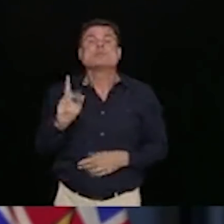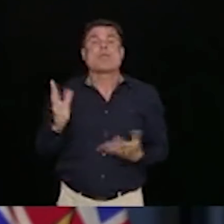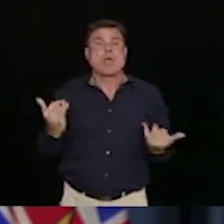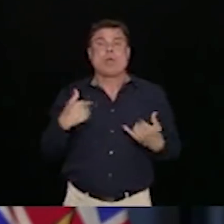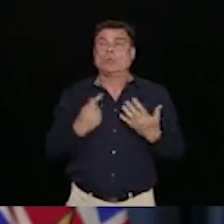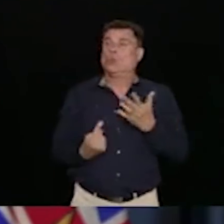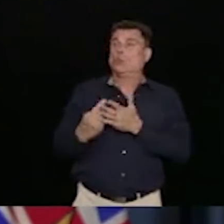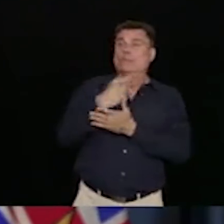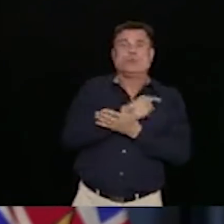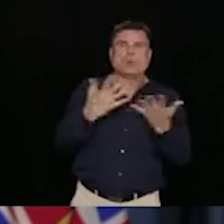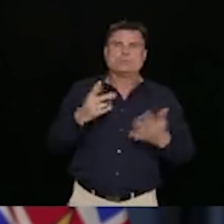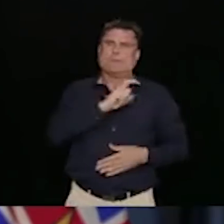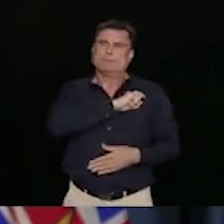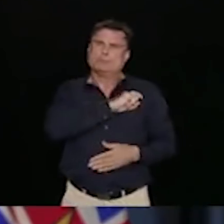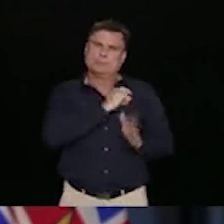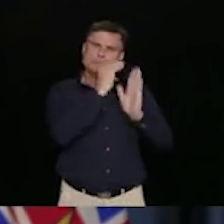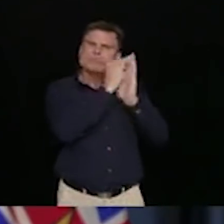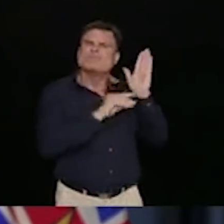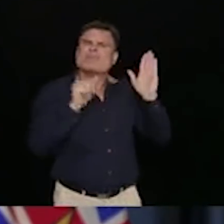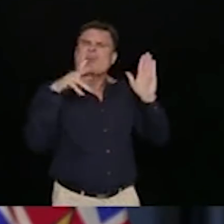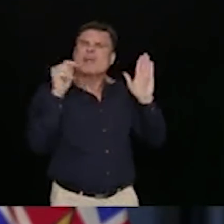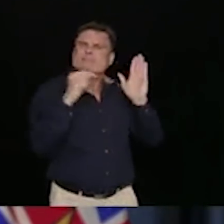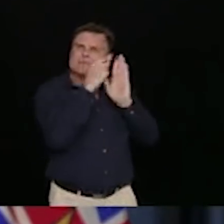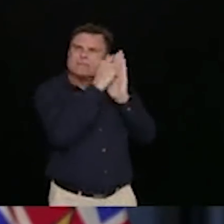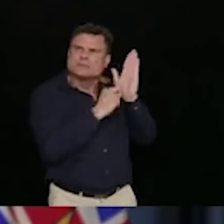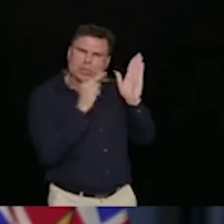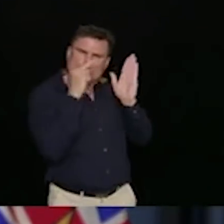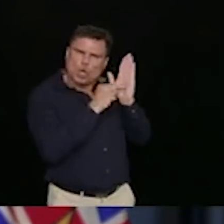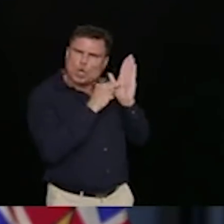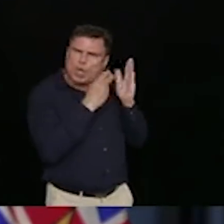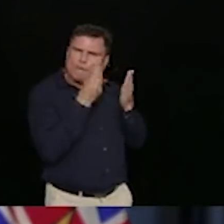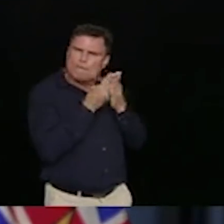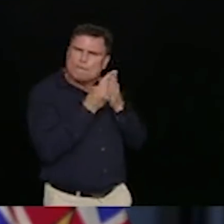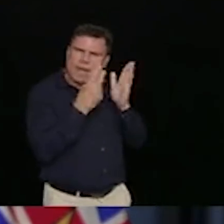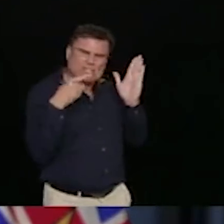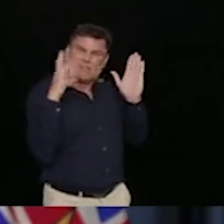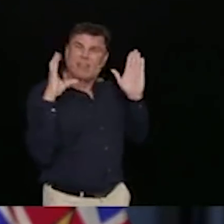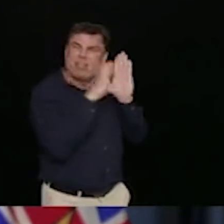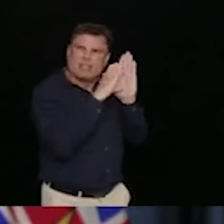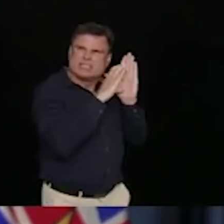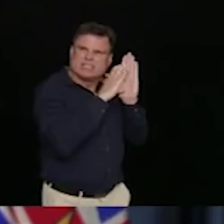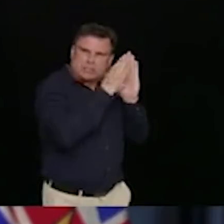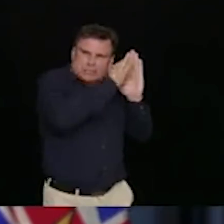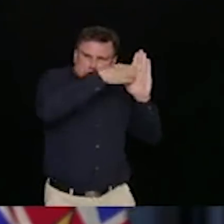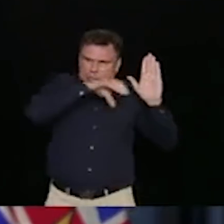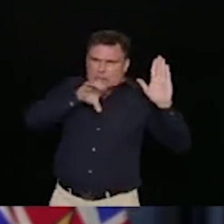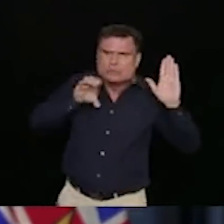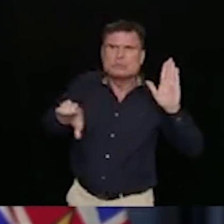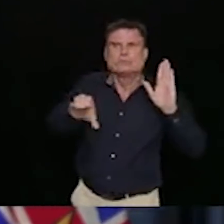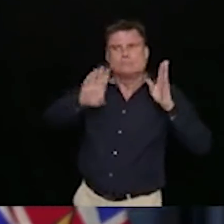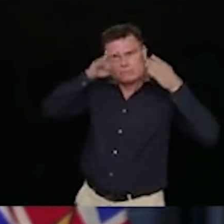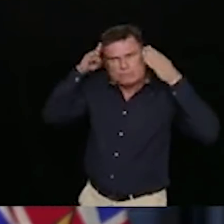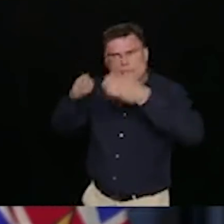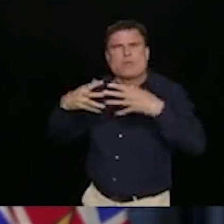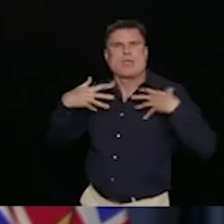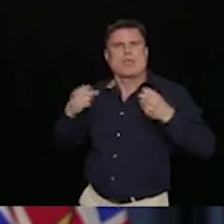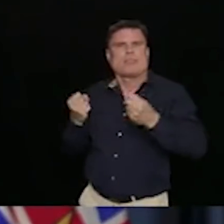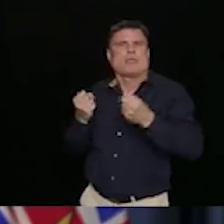put resources to health care and the delivery of services for people rather than